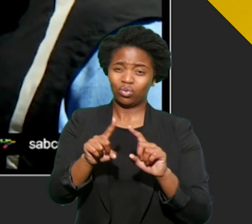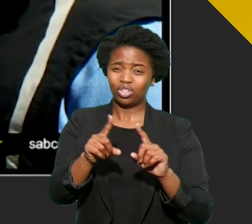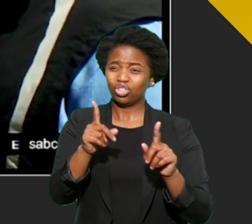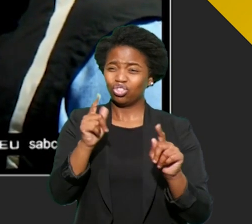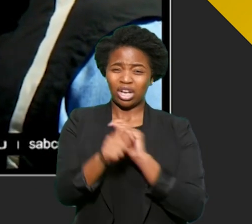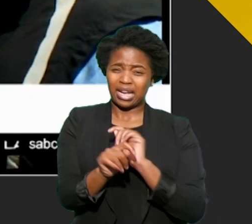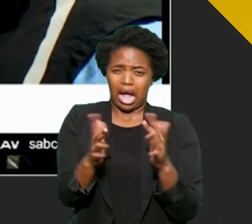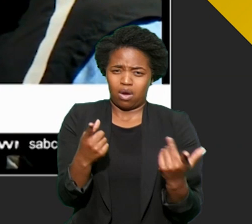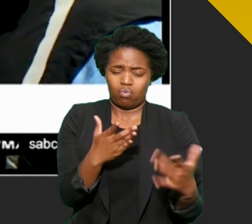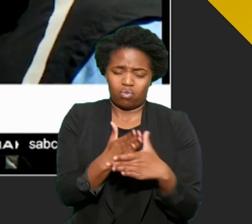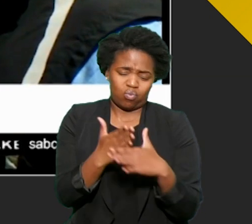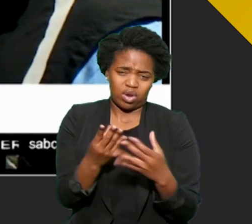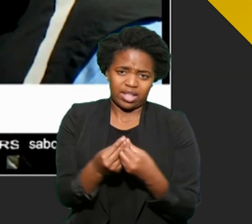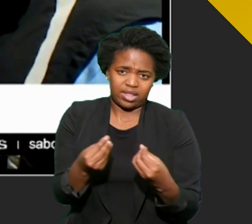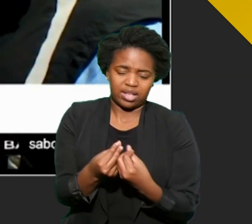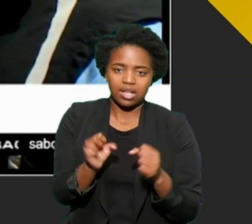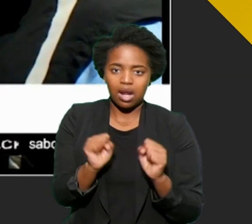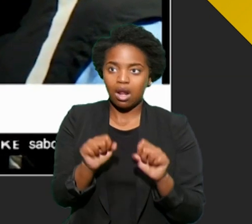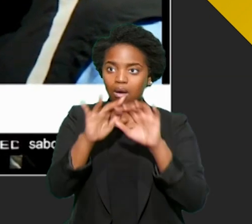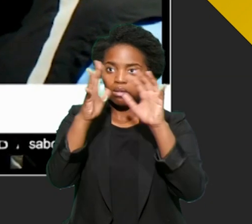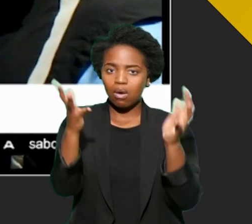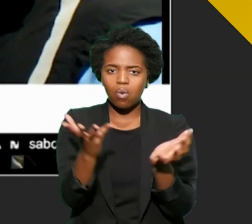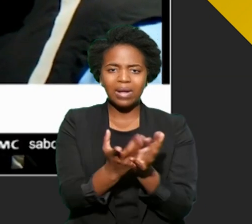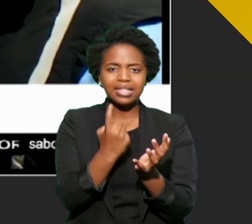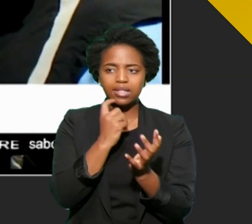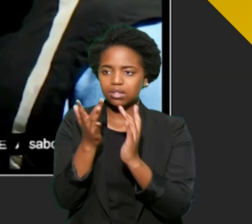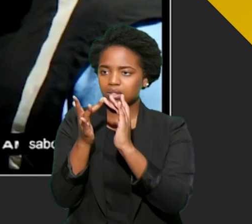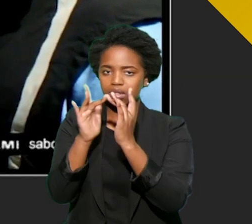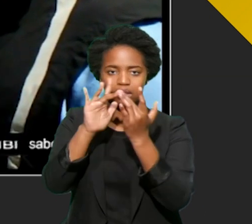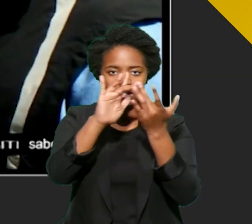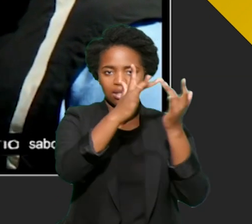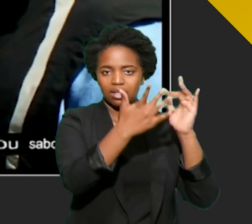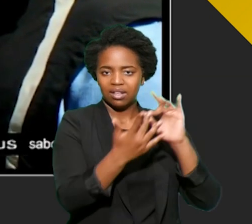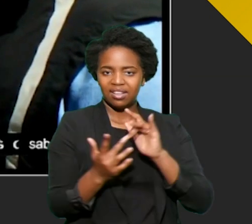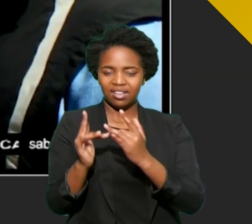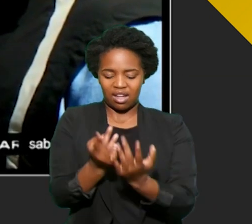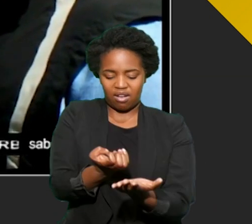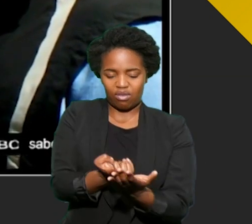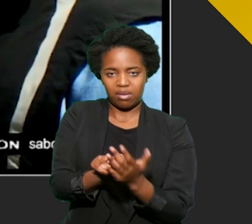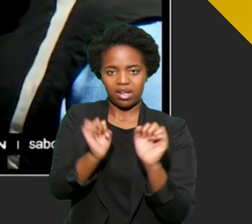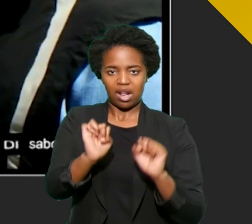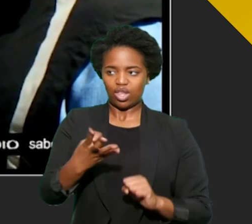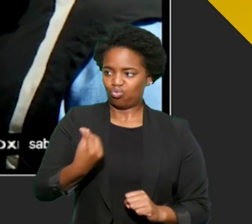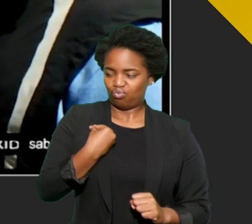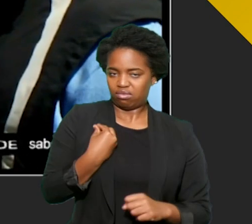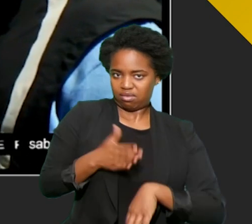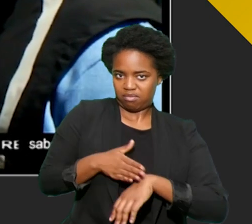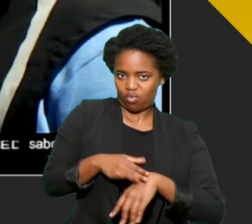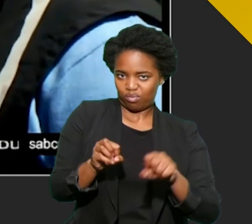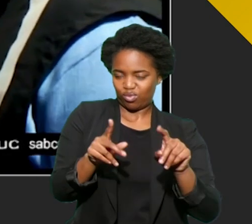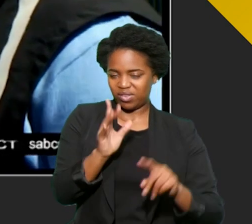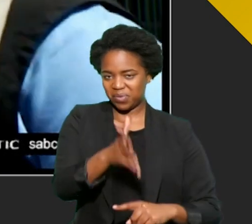things and open up a host of opportunities for this economy and for the youngsters that are coming behind us.